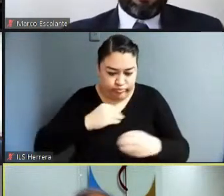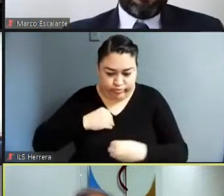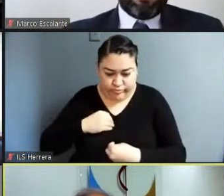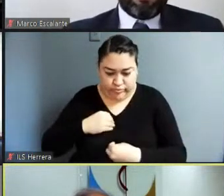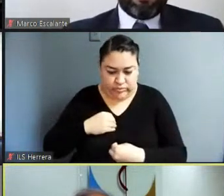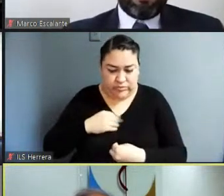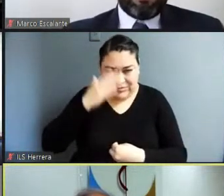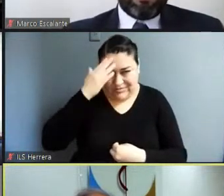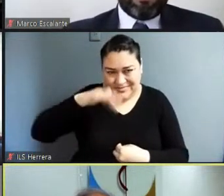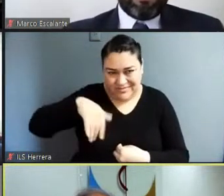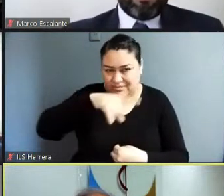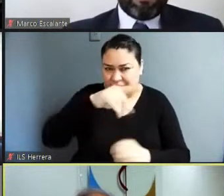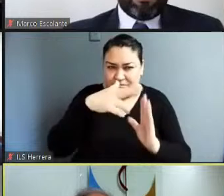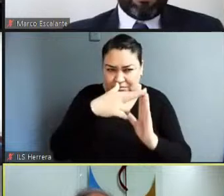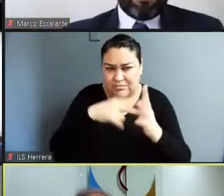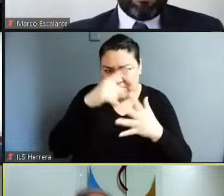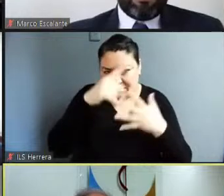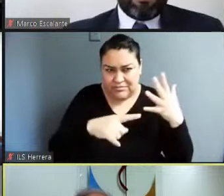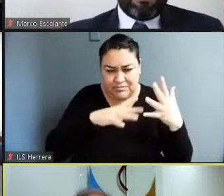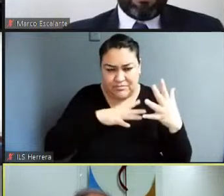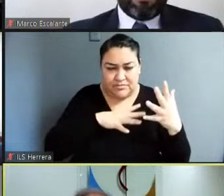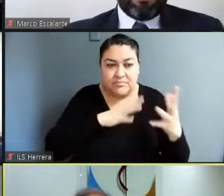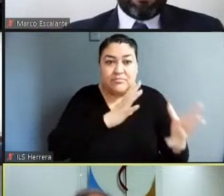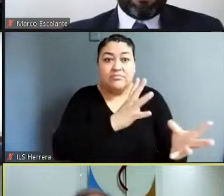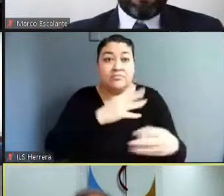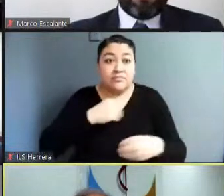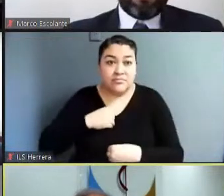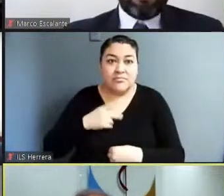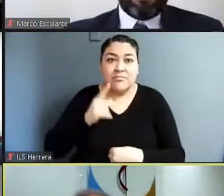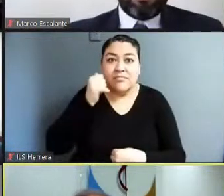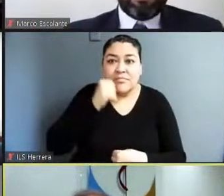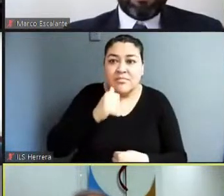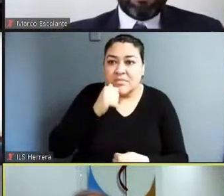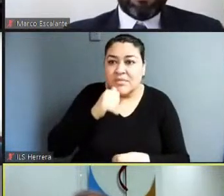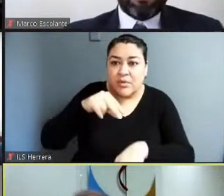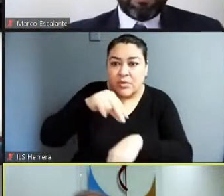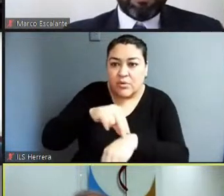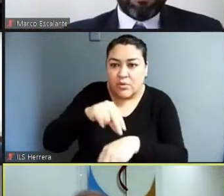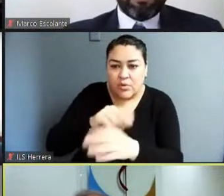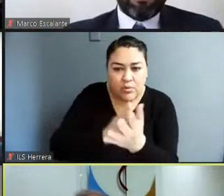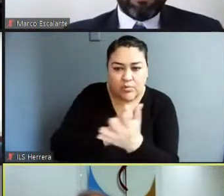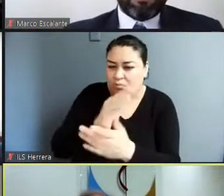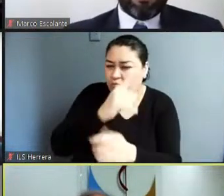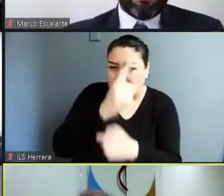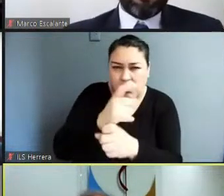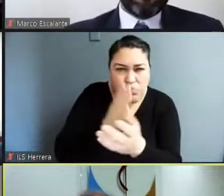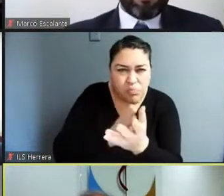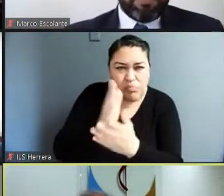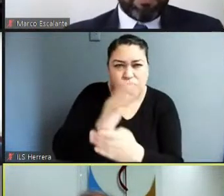that have achieved these competencies that are very clear, why is it that they want